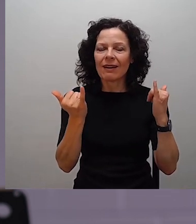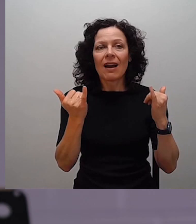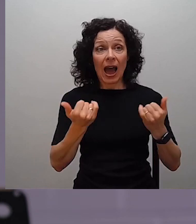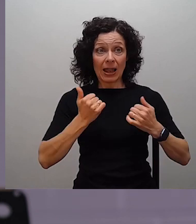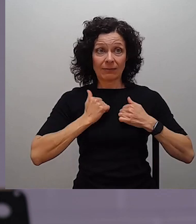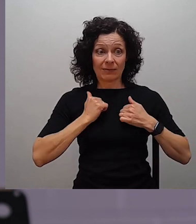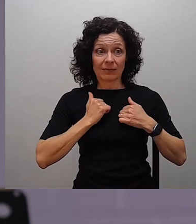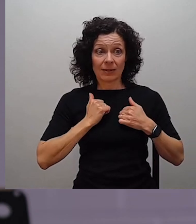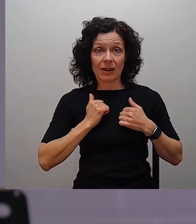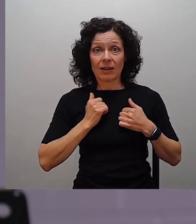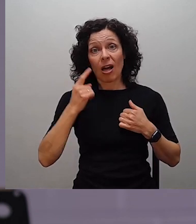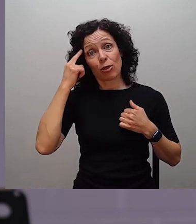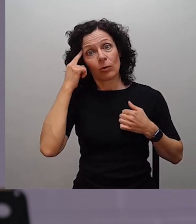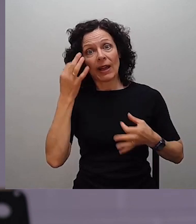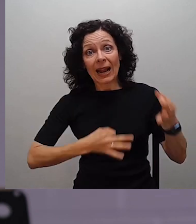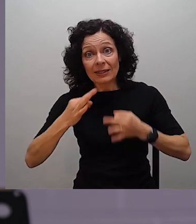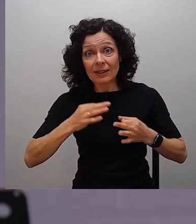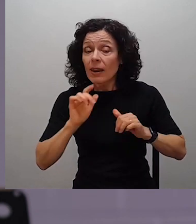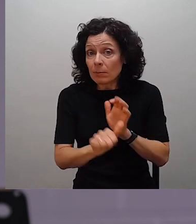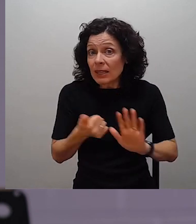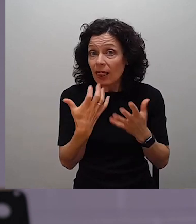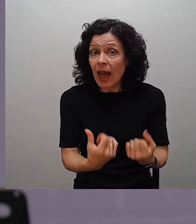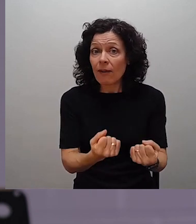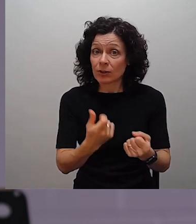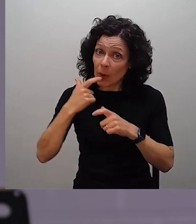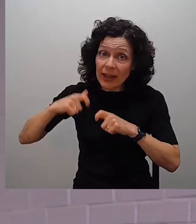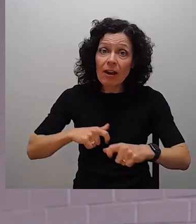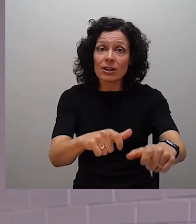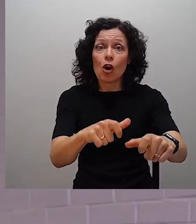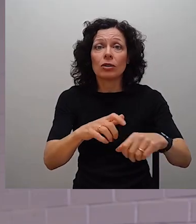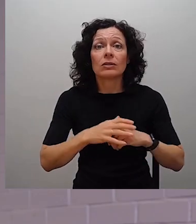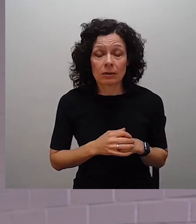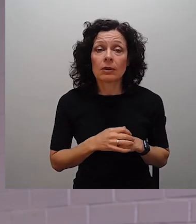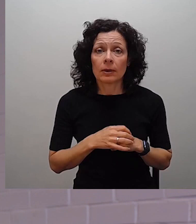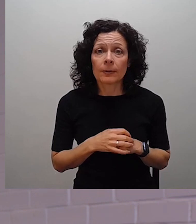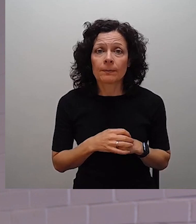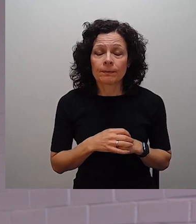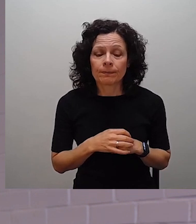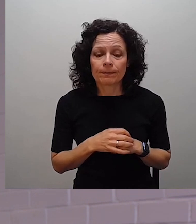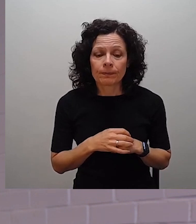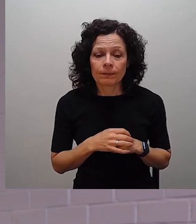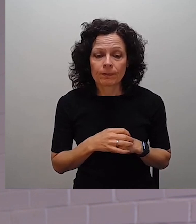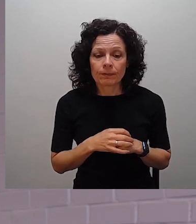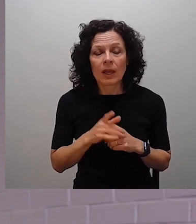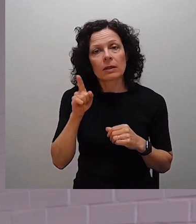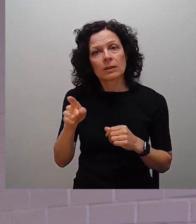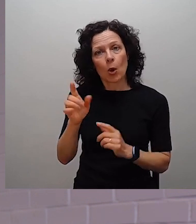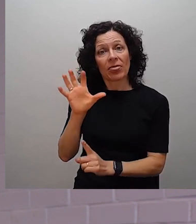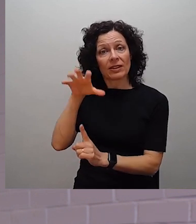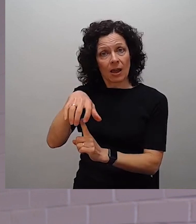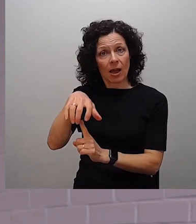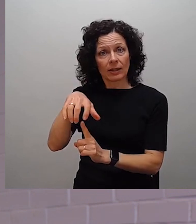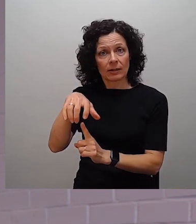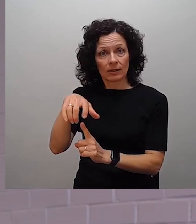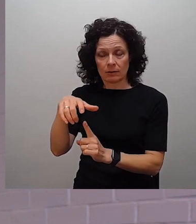was good at it. So yeah, I just carried it on. So when we was in the showman site